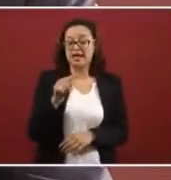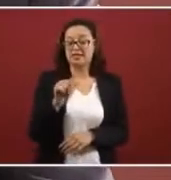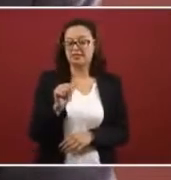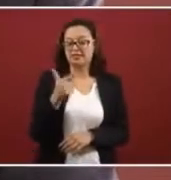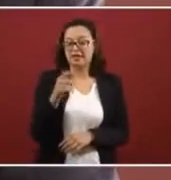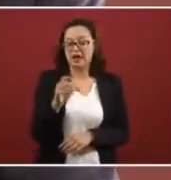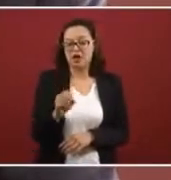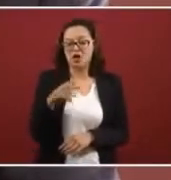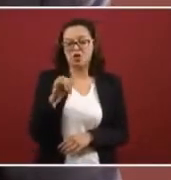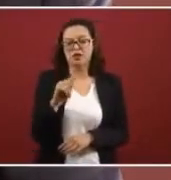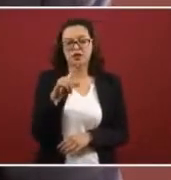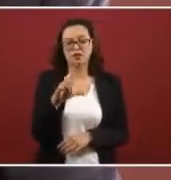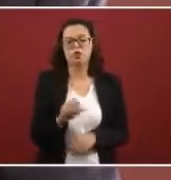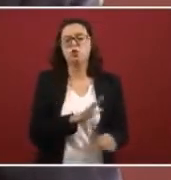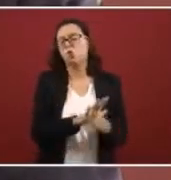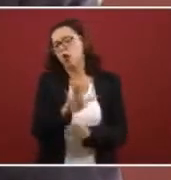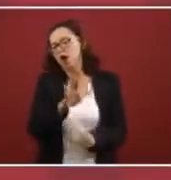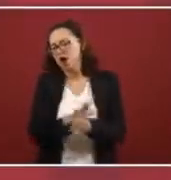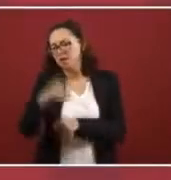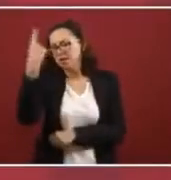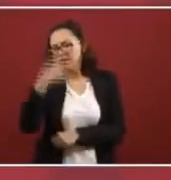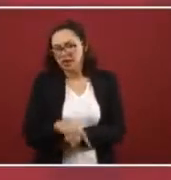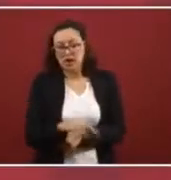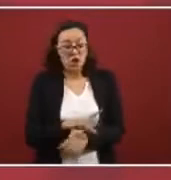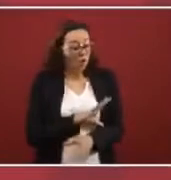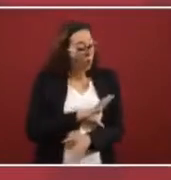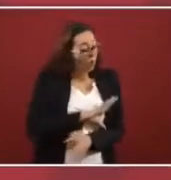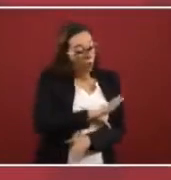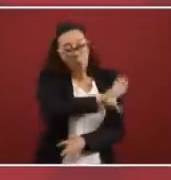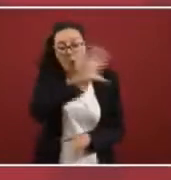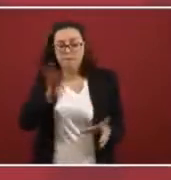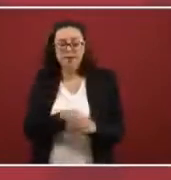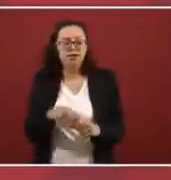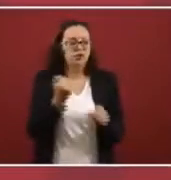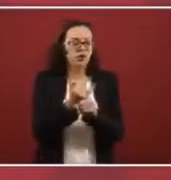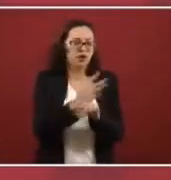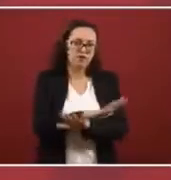to give him everything. And what's more,